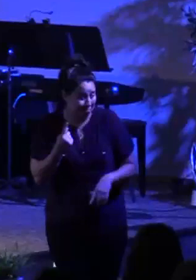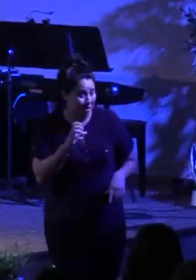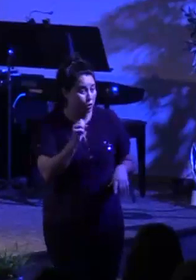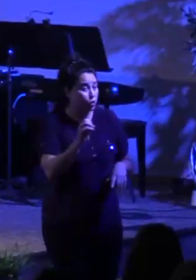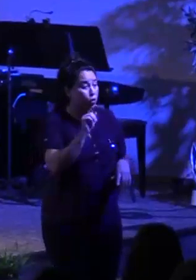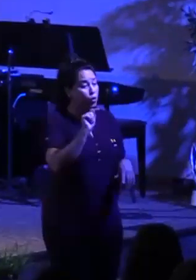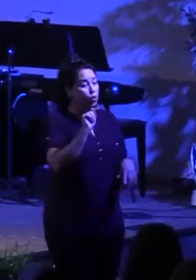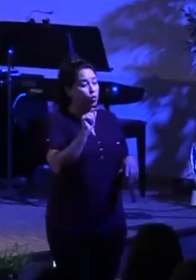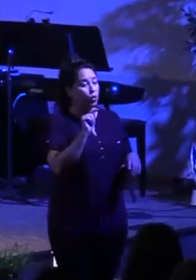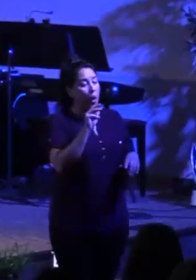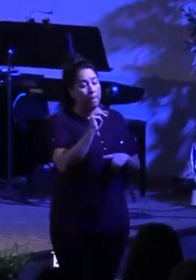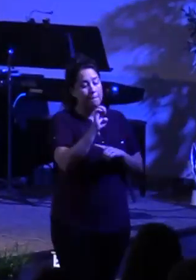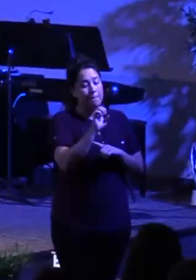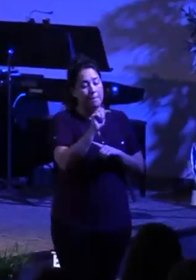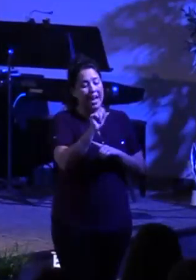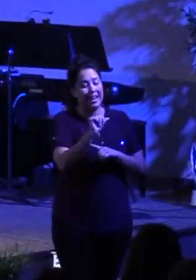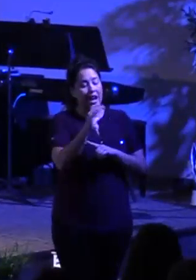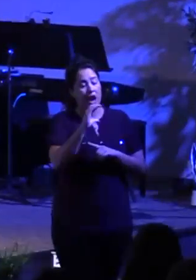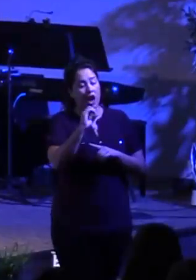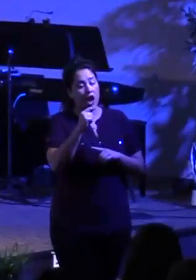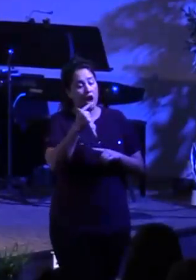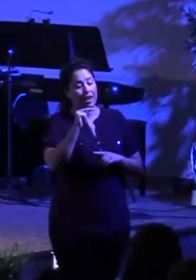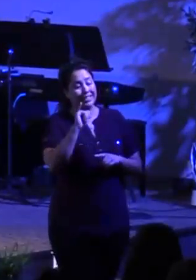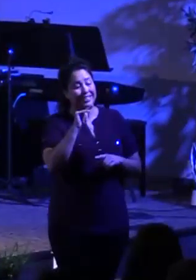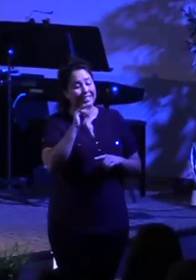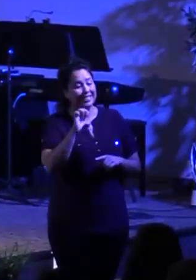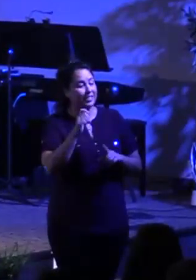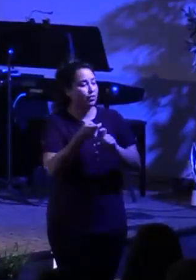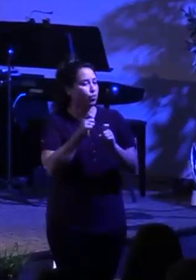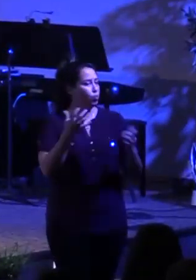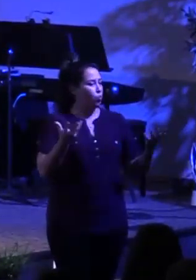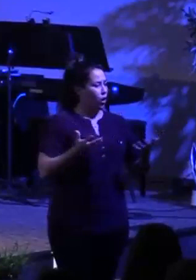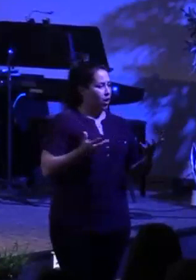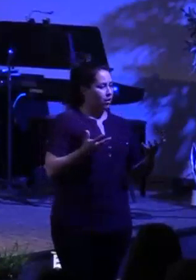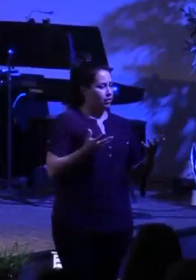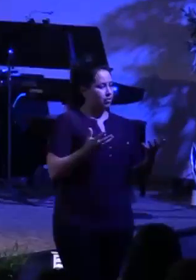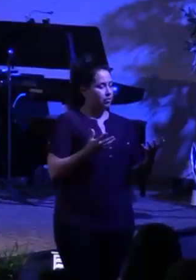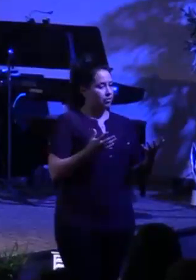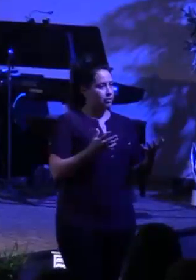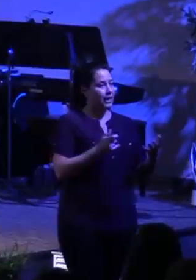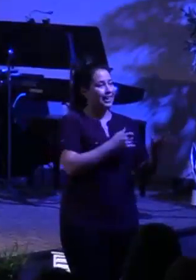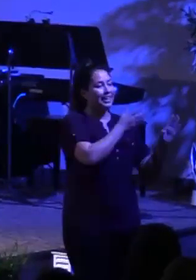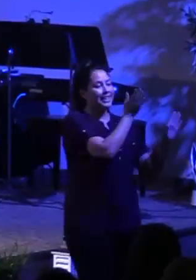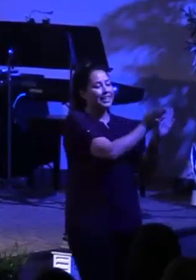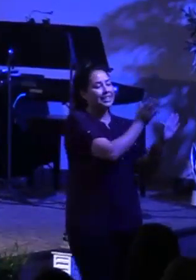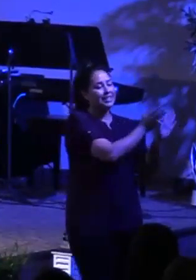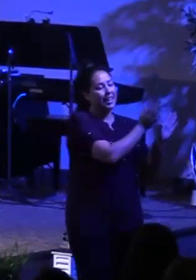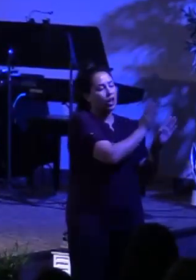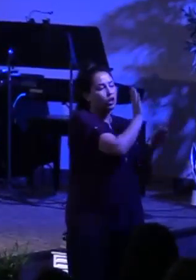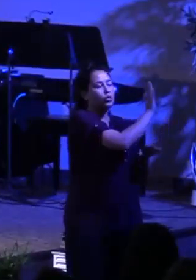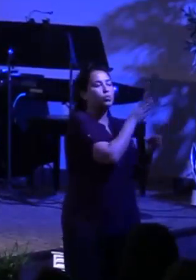term metacognitive come from? It's essentially the psychologist's version